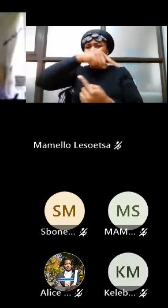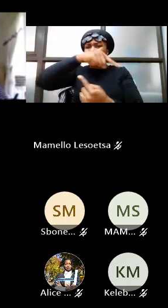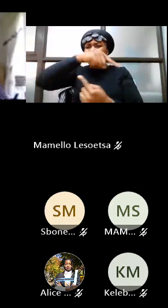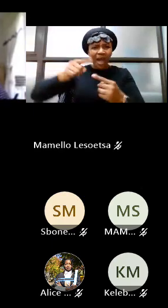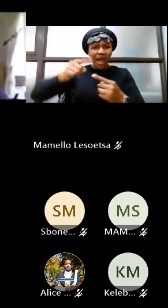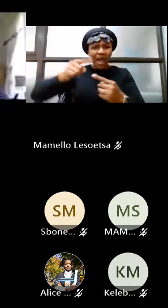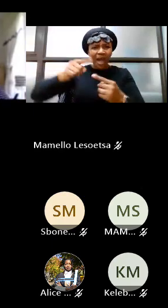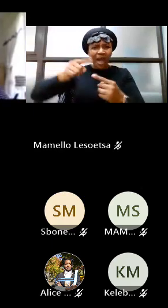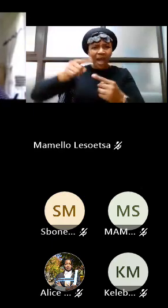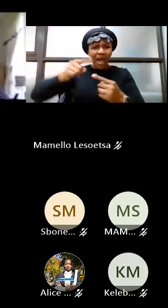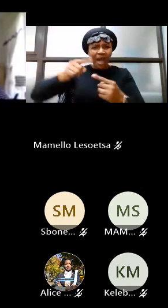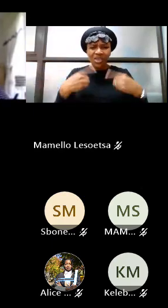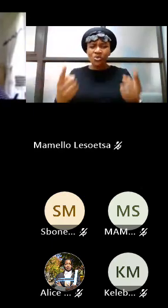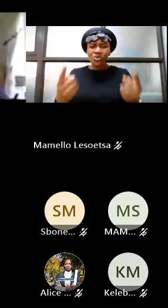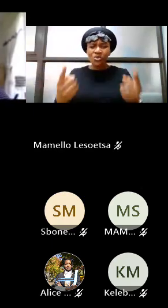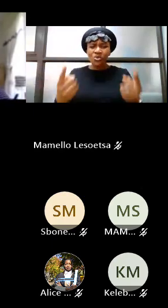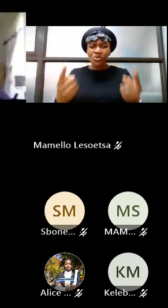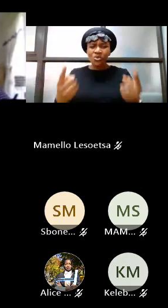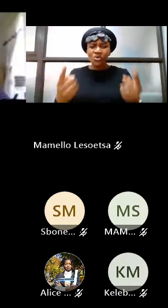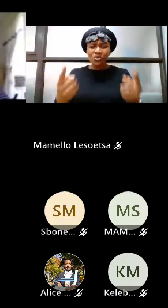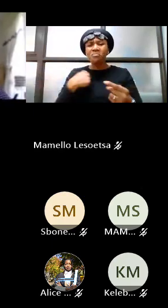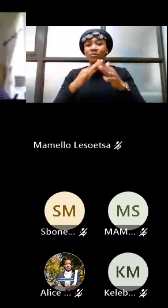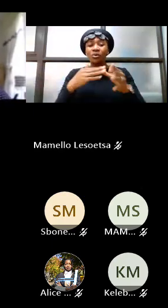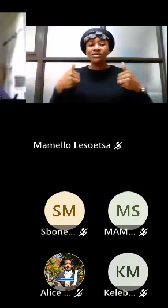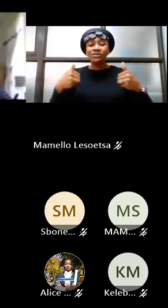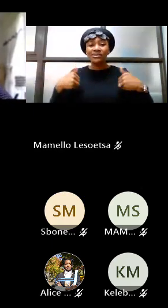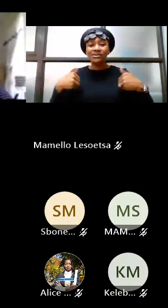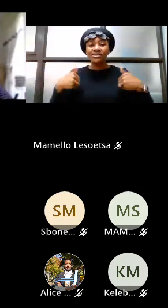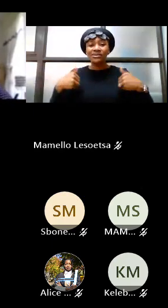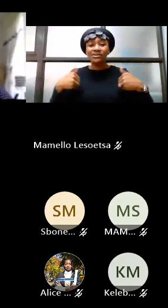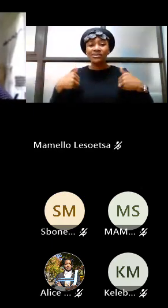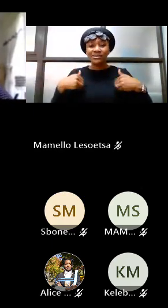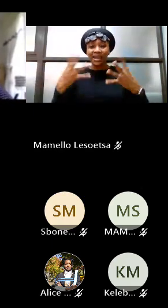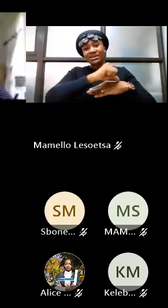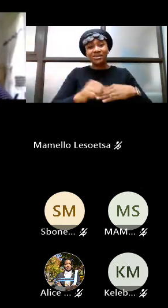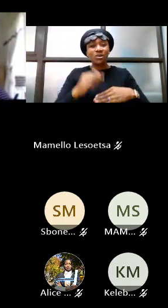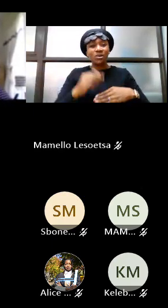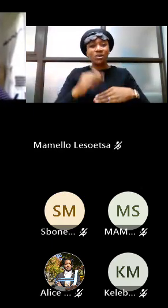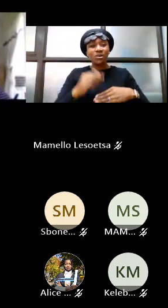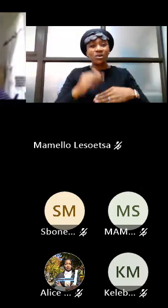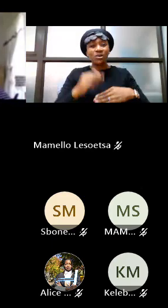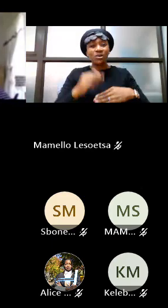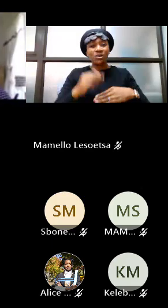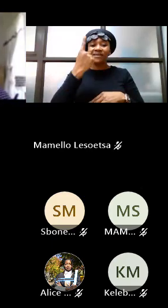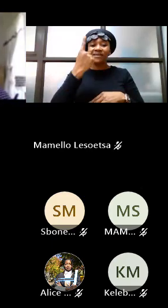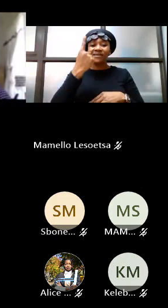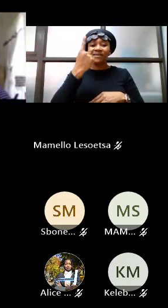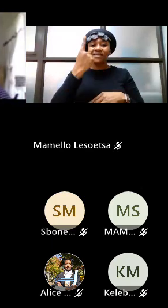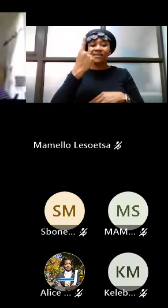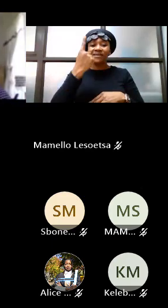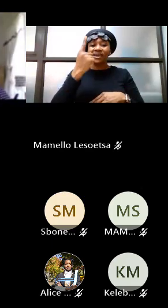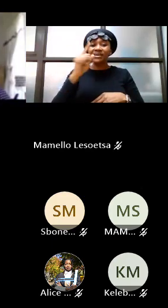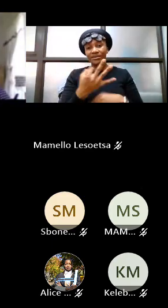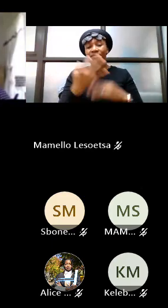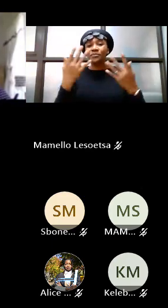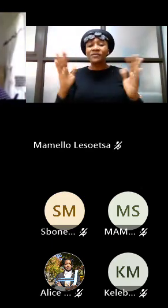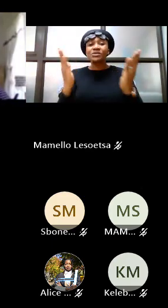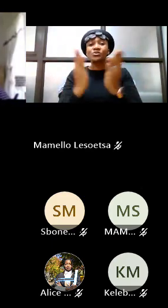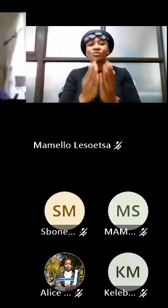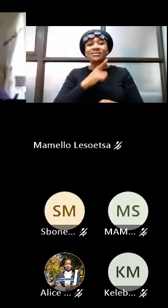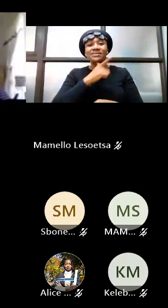when I started having my surgeries at about grade 1, 2, and 3, then the school told